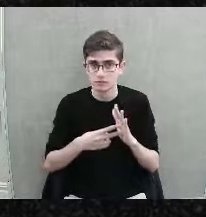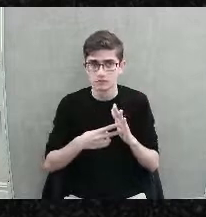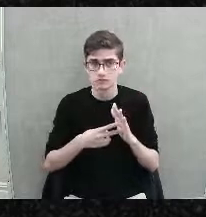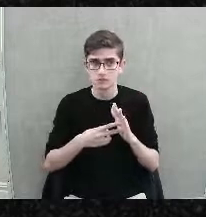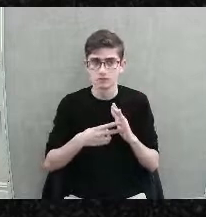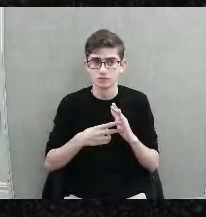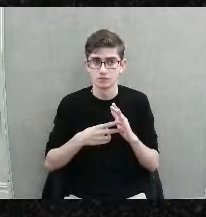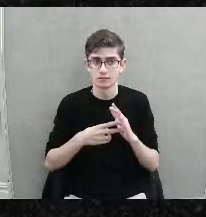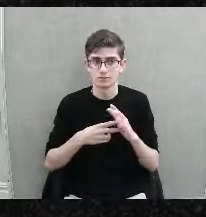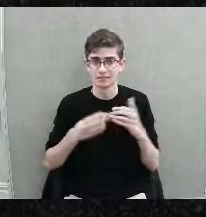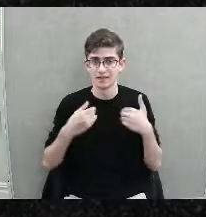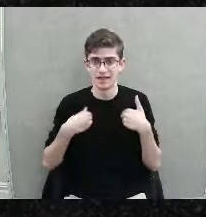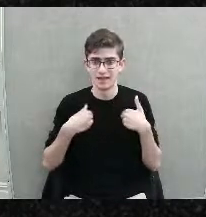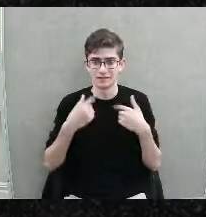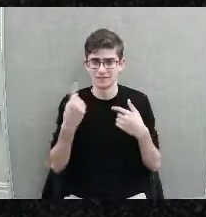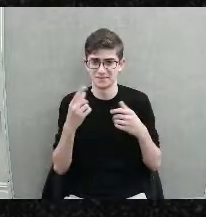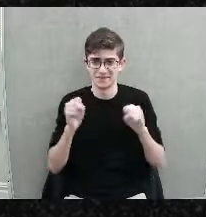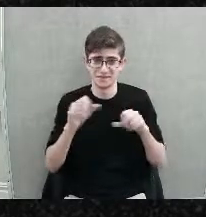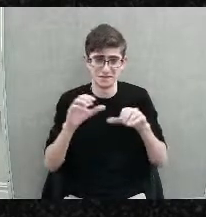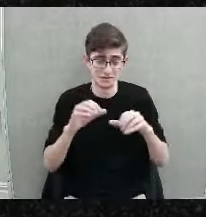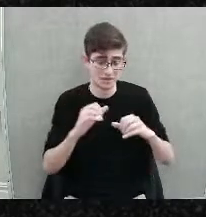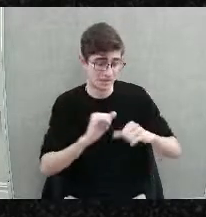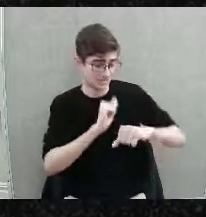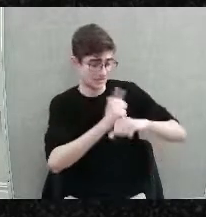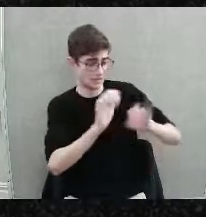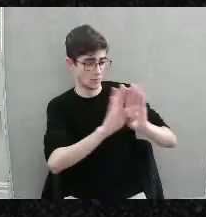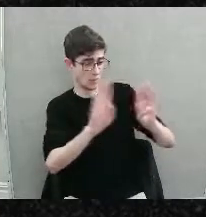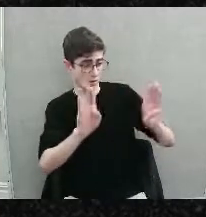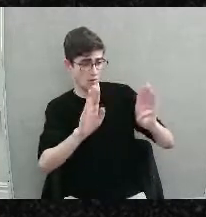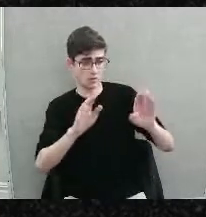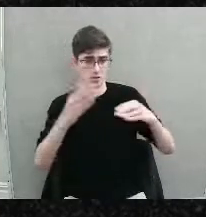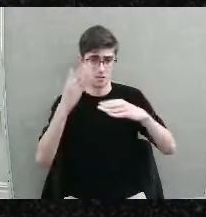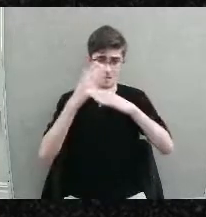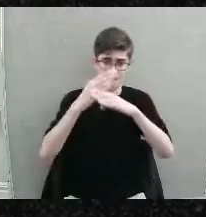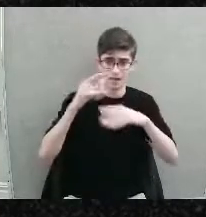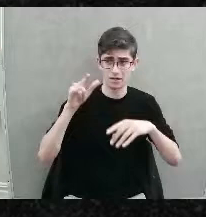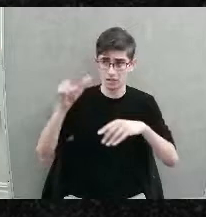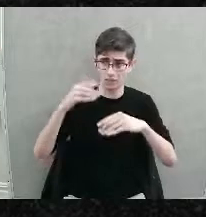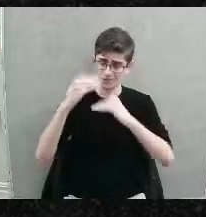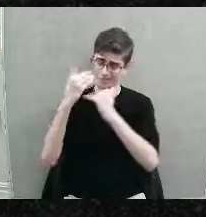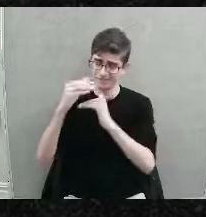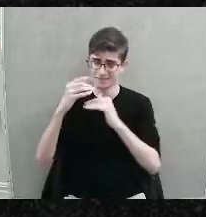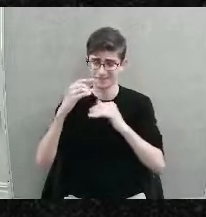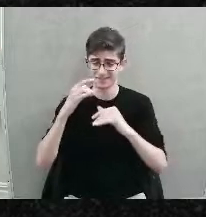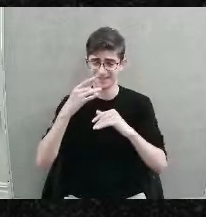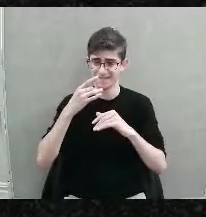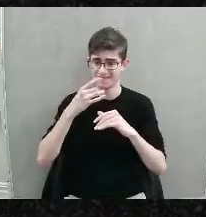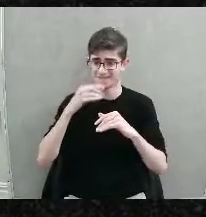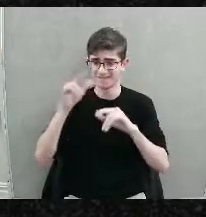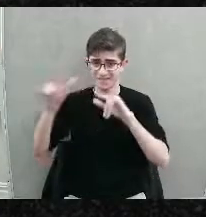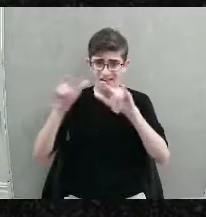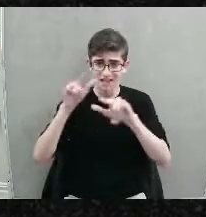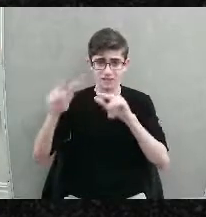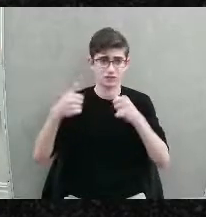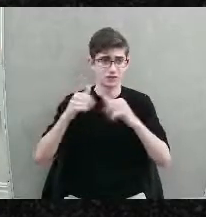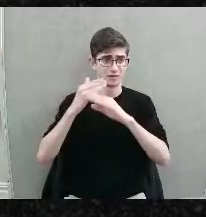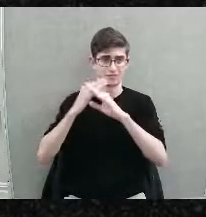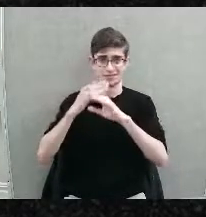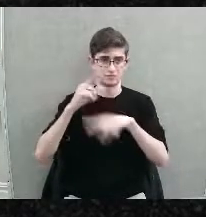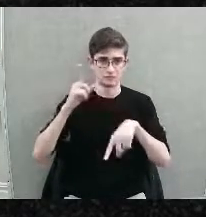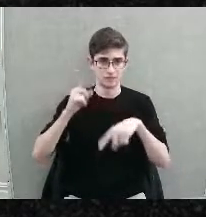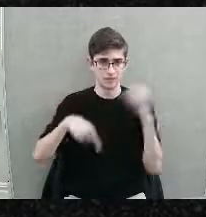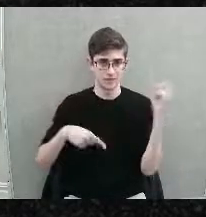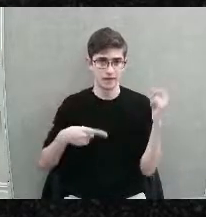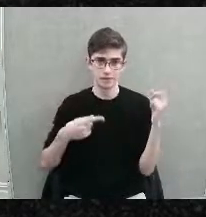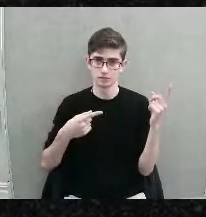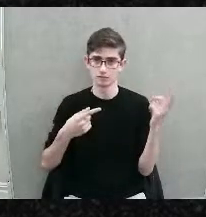logistical recourse to do things like close borders or think about airports or limiting flights from areas that were currently spiking, right?